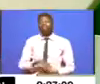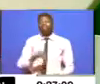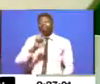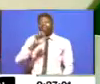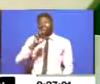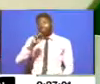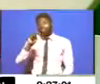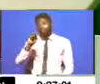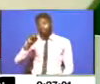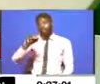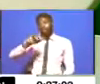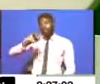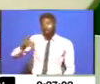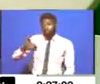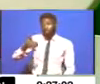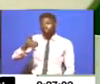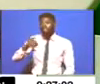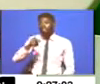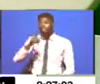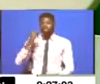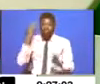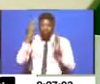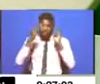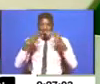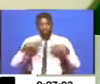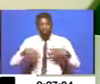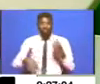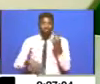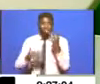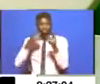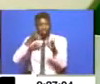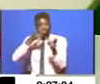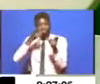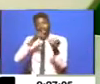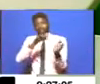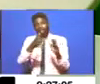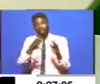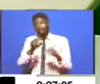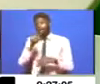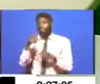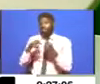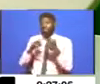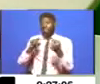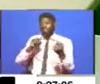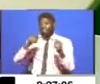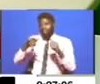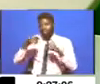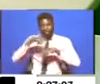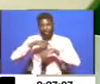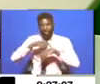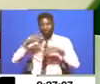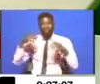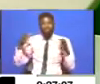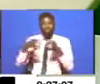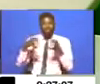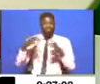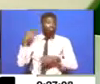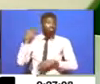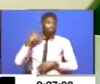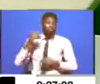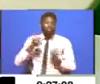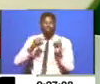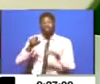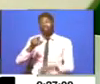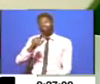Two people were shot dead while seven others were seriously injured after armed bandits raided Koitilial